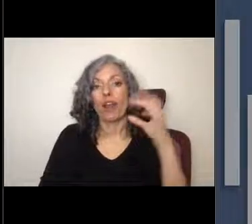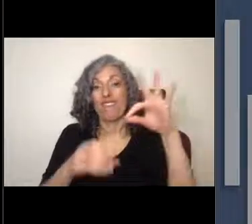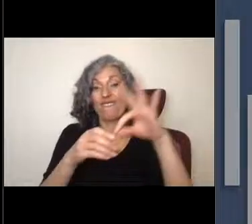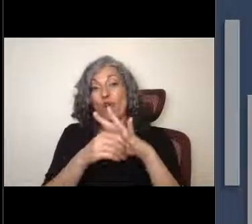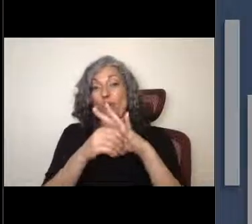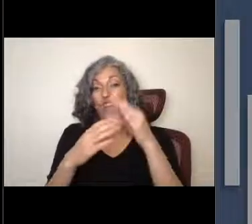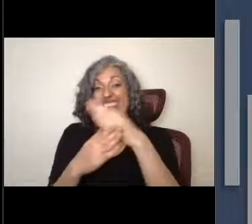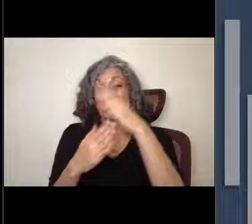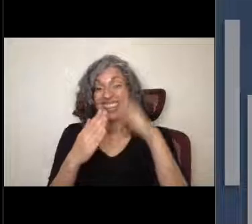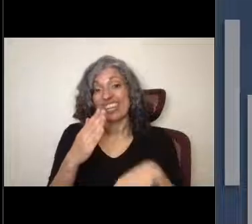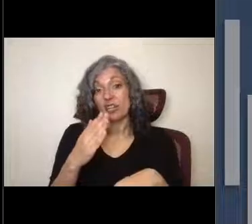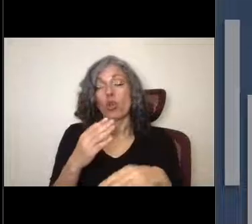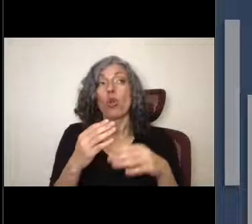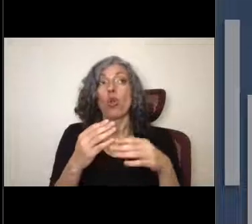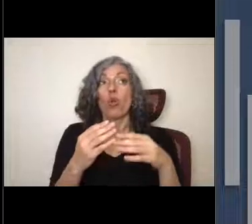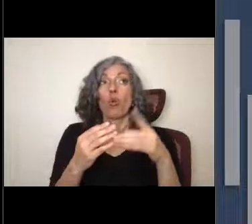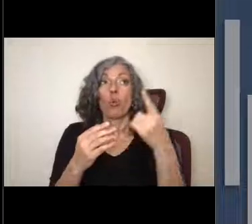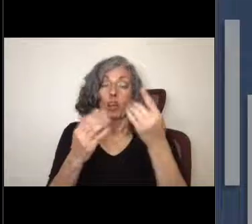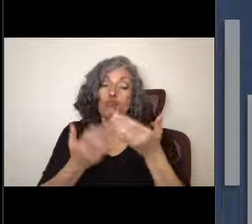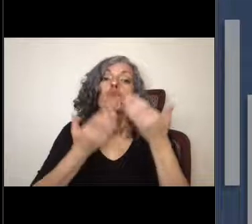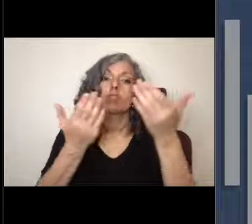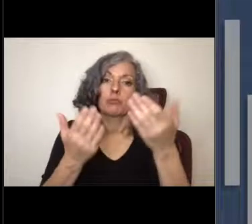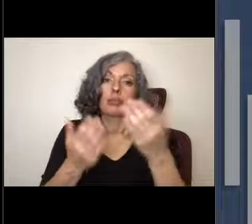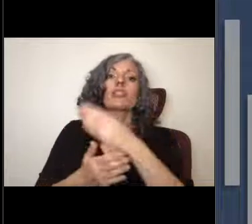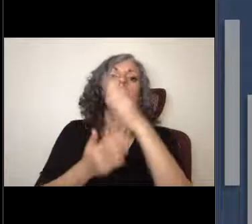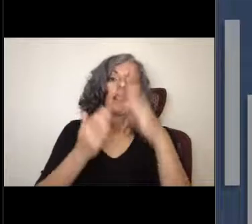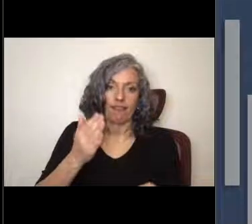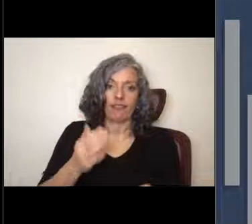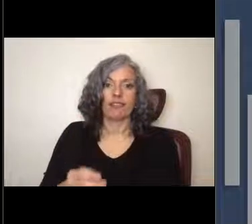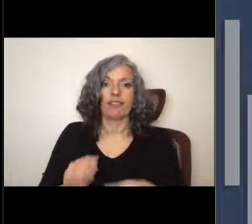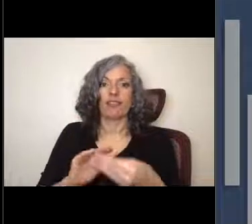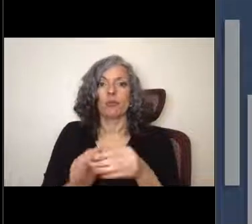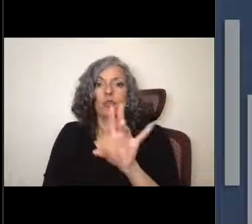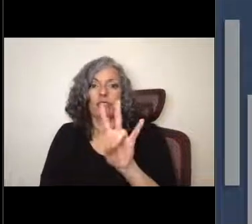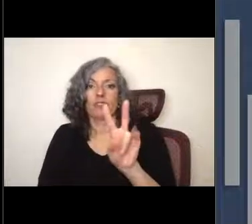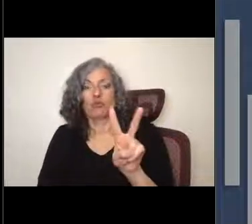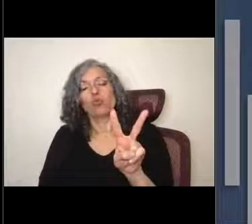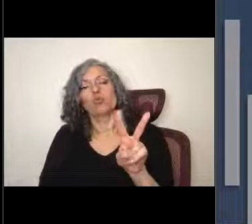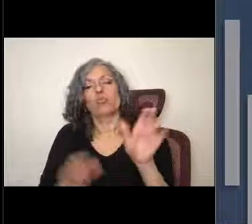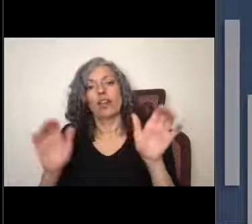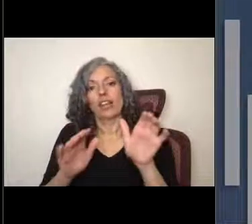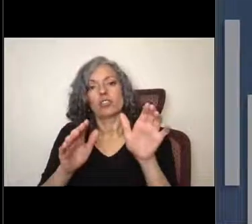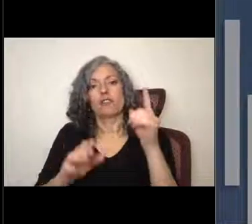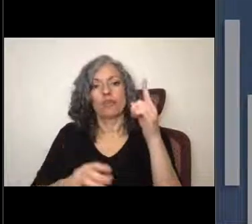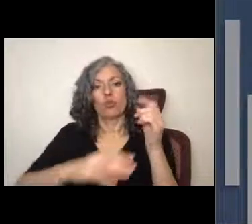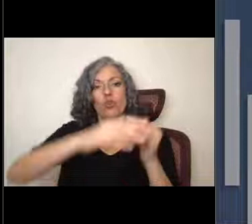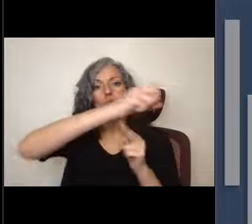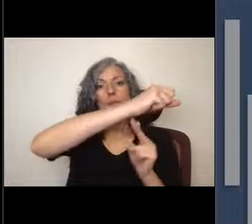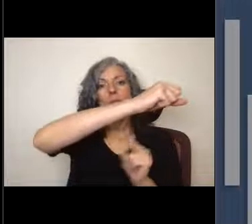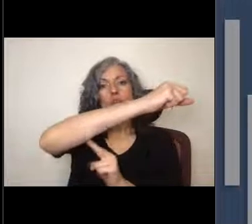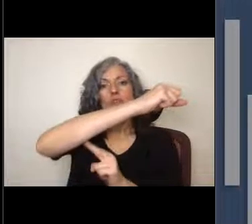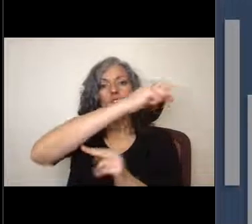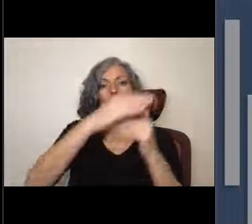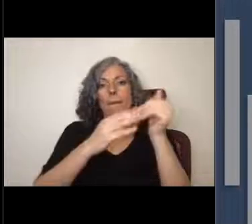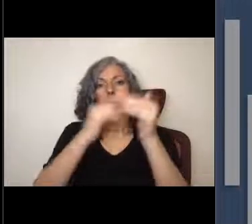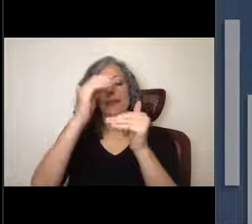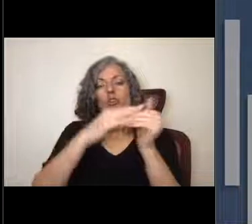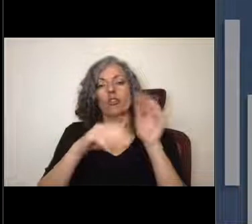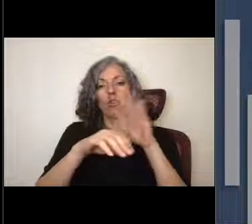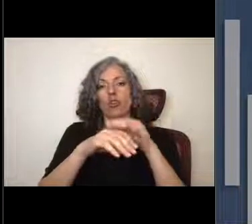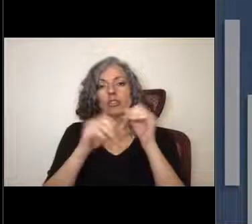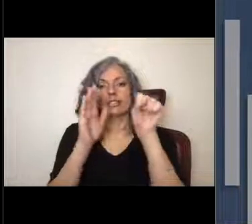or make one recommendation at the end. Thank you. Item 72 is an action item for a bridge rehabilitation project on State Route 1 in Ventura